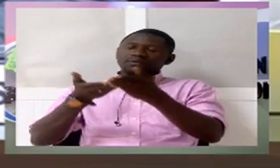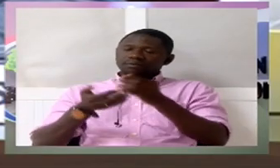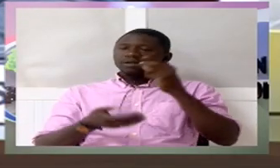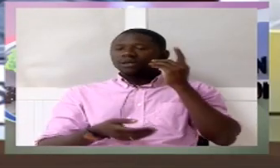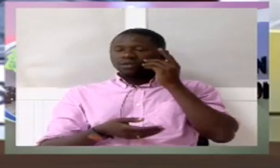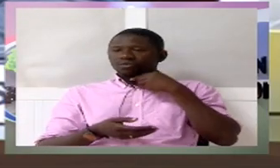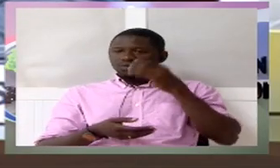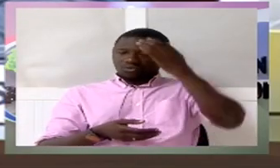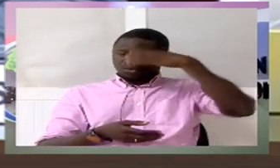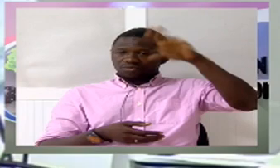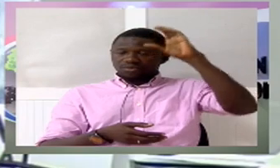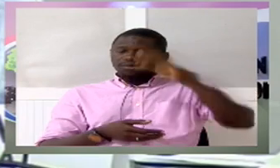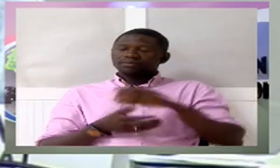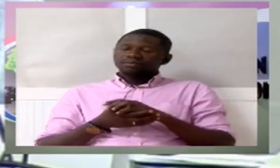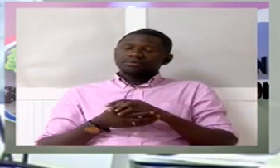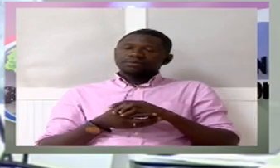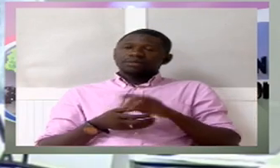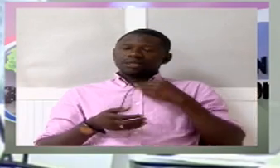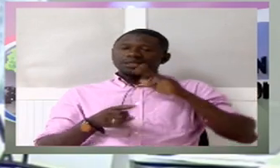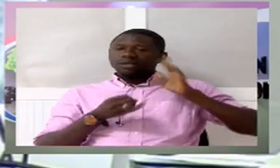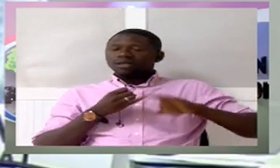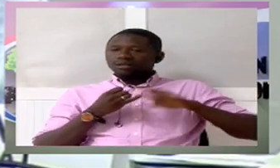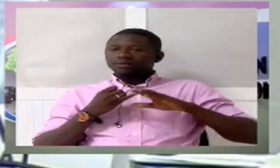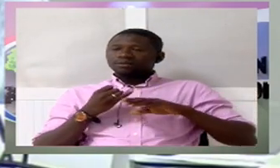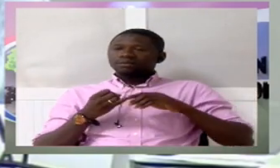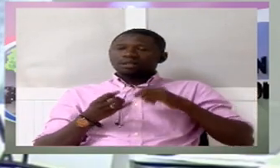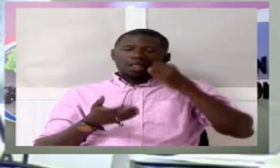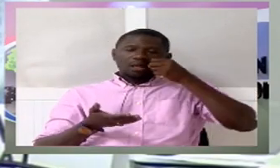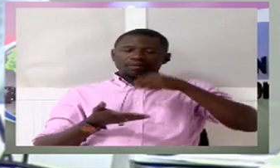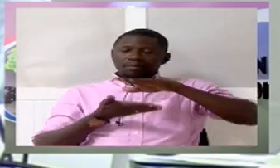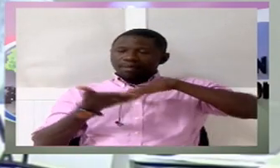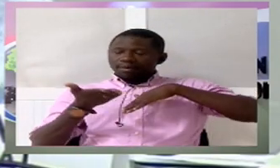later. Splendid. The last but not the least document is